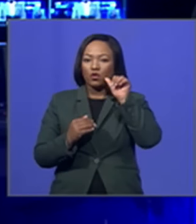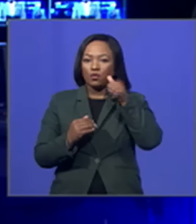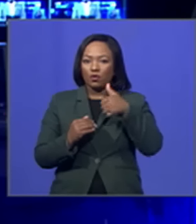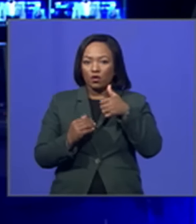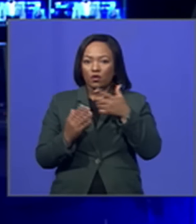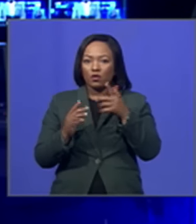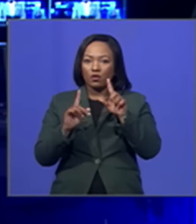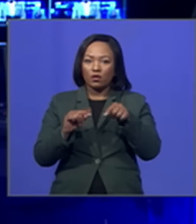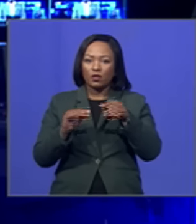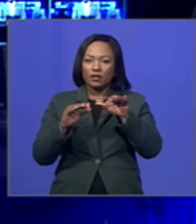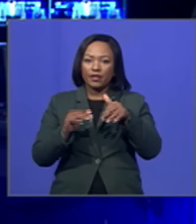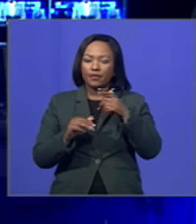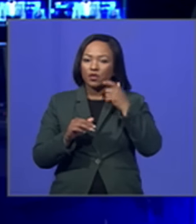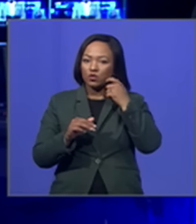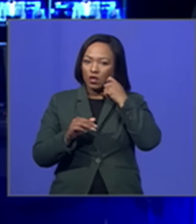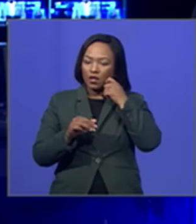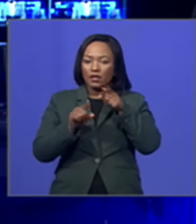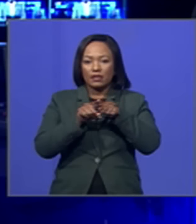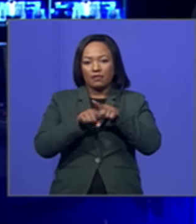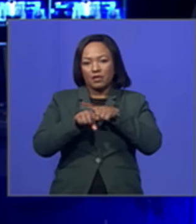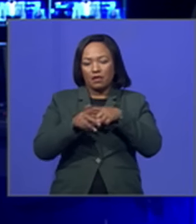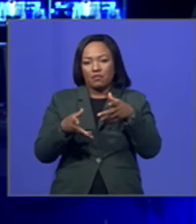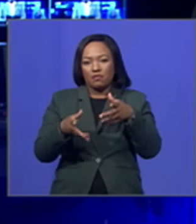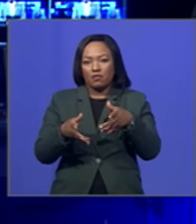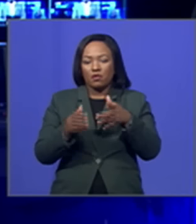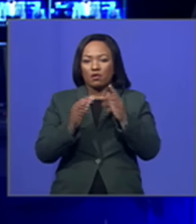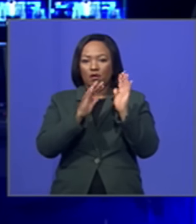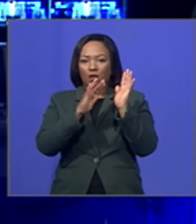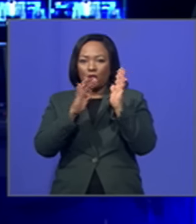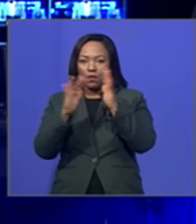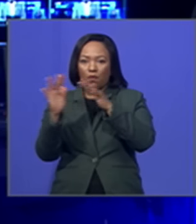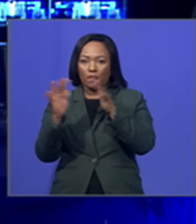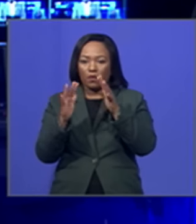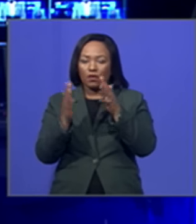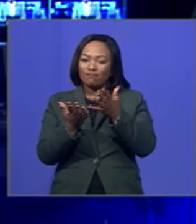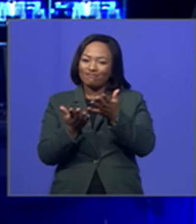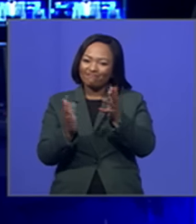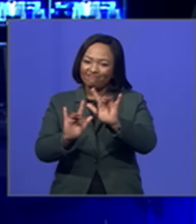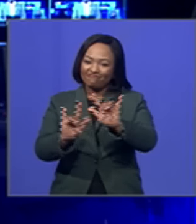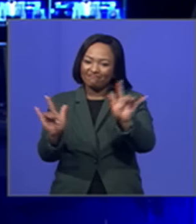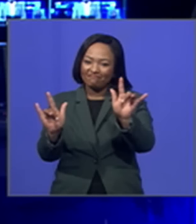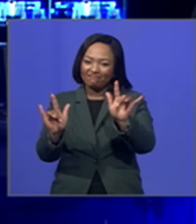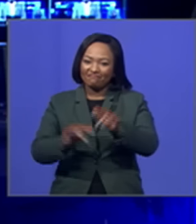rona wa ditaba tsa Setswana ho sane ka yona nako ena. Bulipi bela tela. Kiuta.